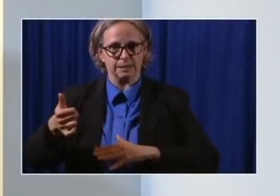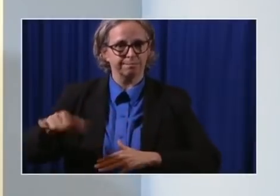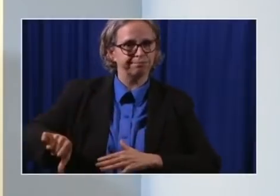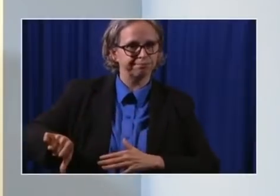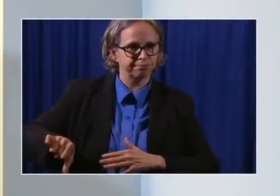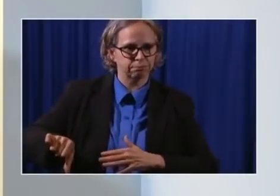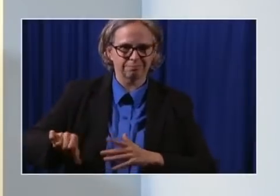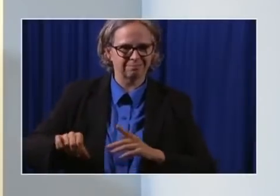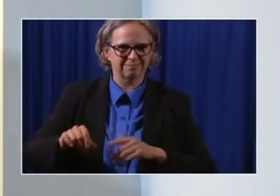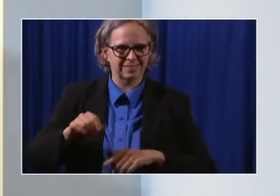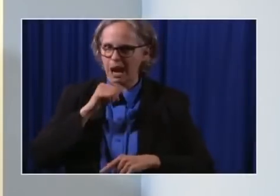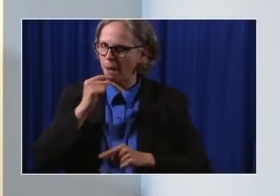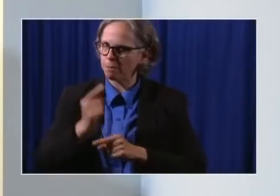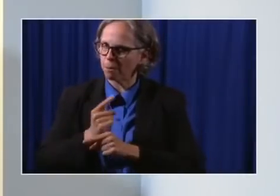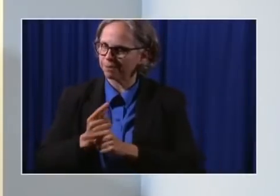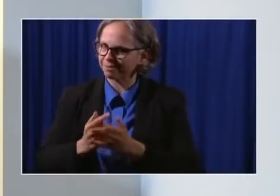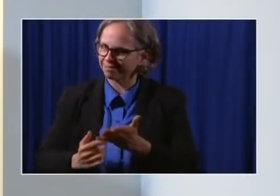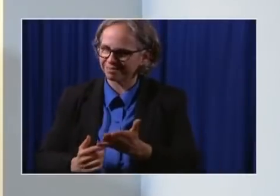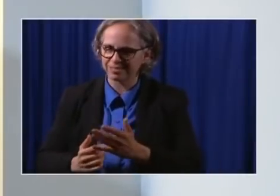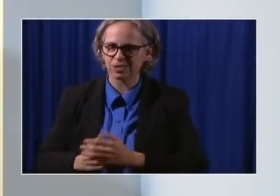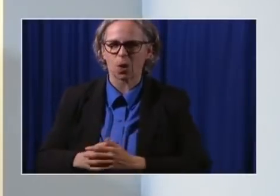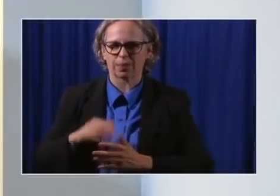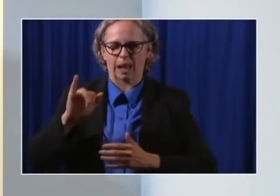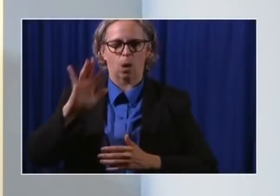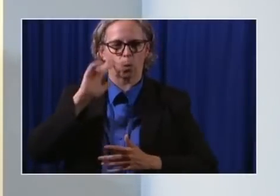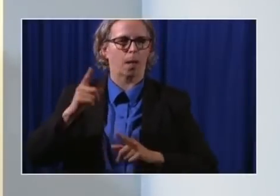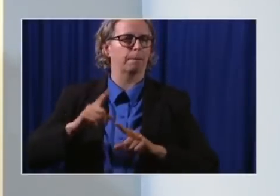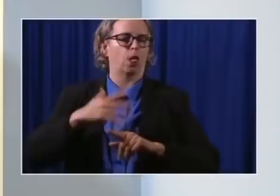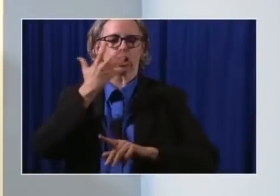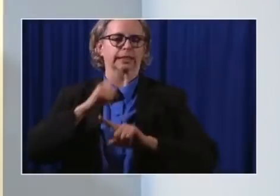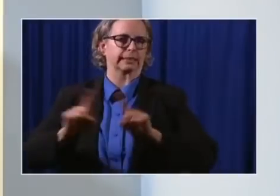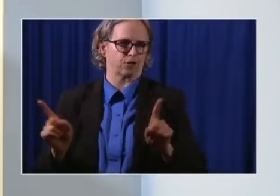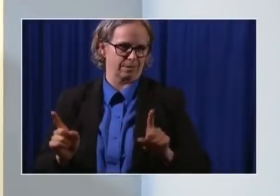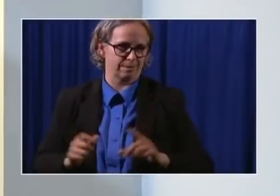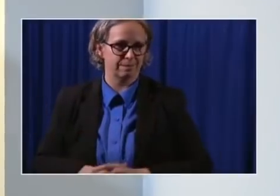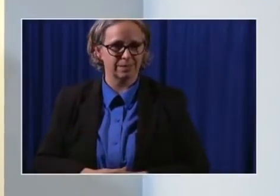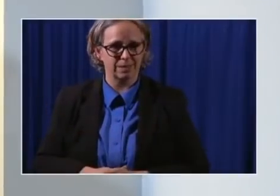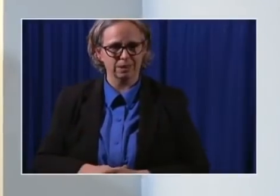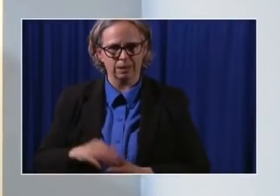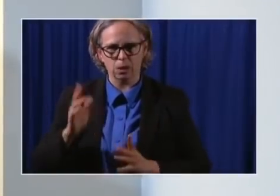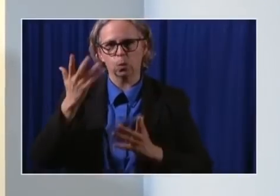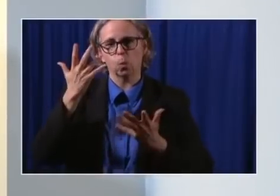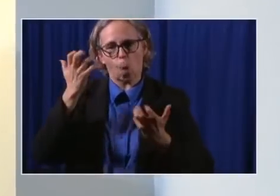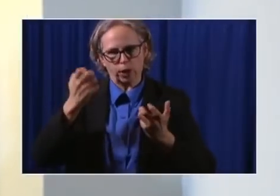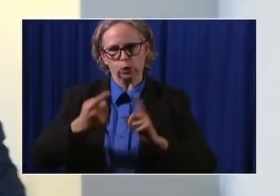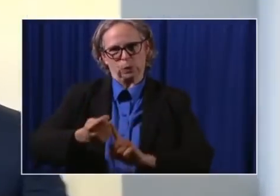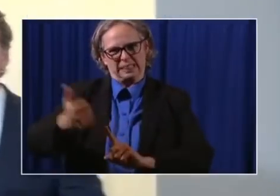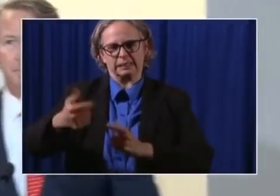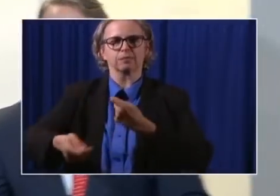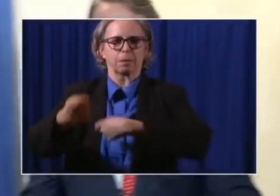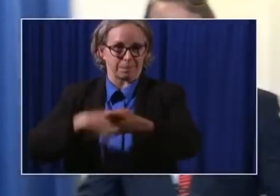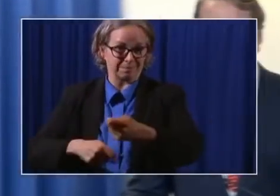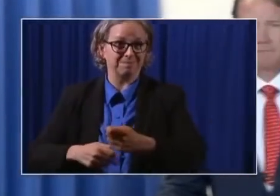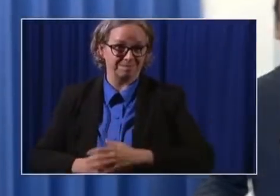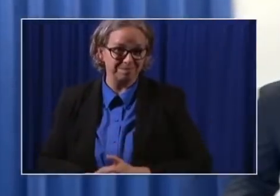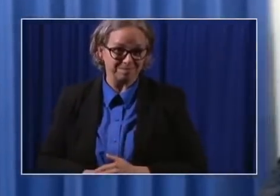are going to be big differences during a real repeal and replace process. Thanks.